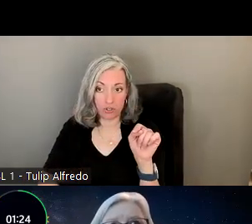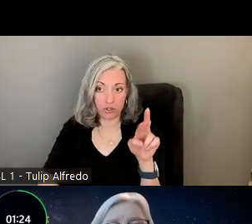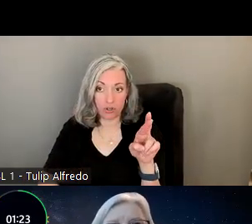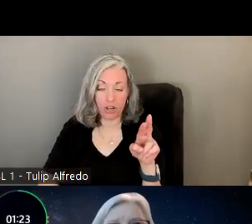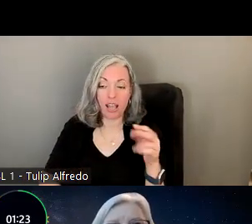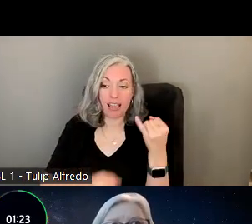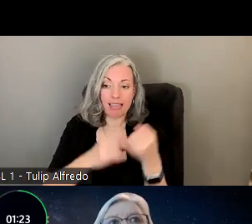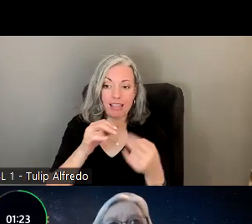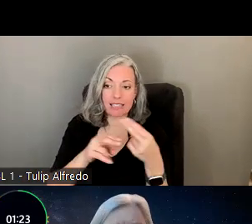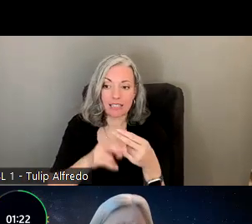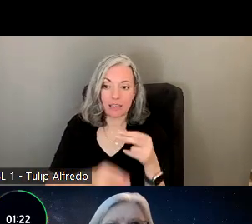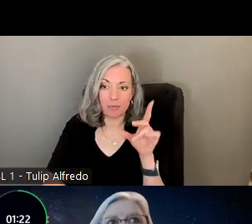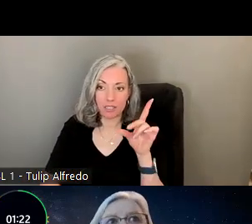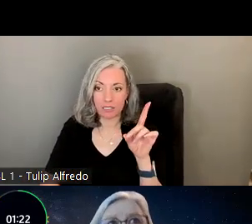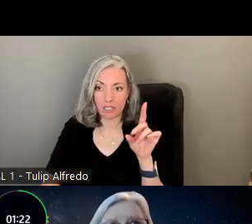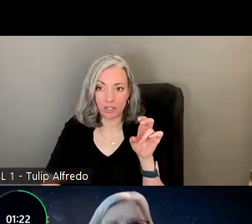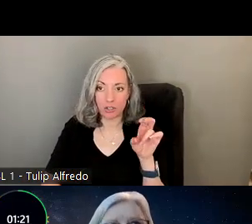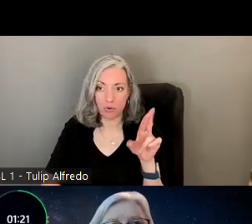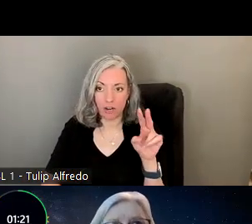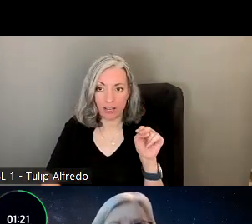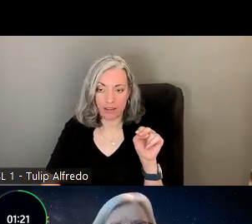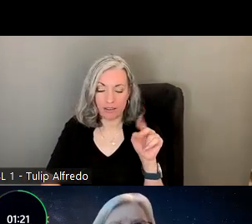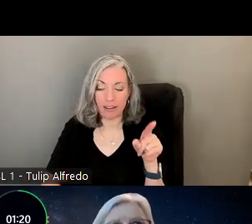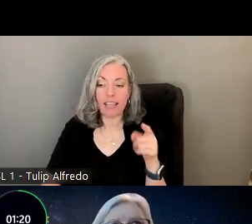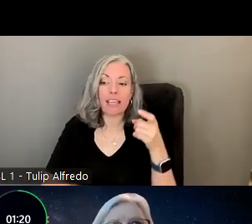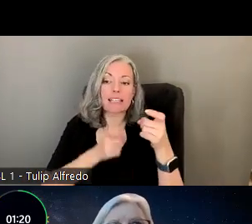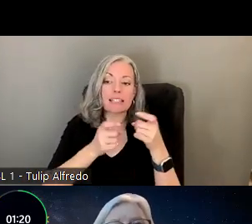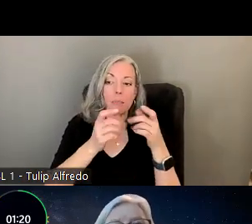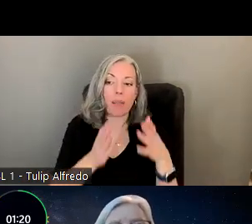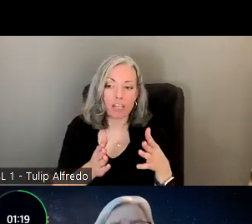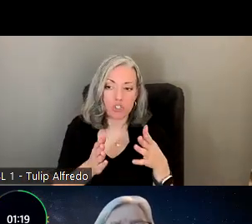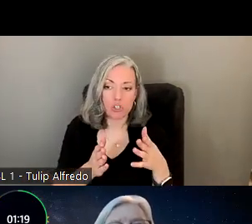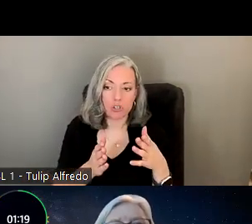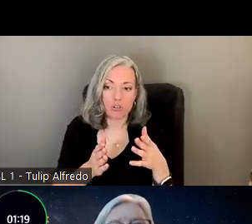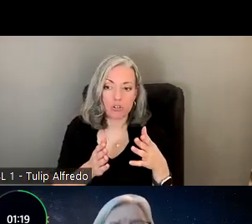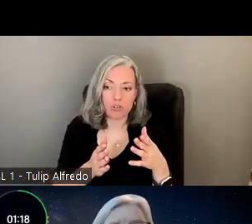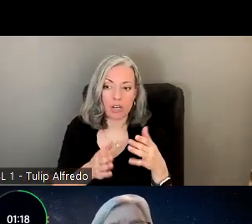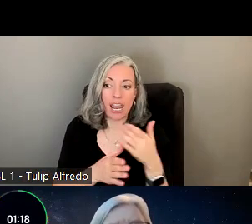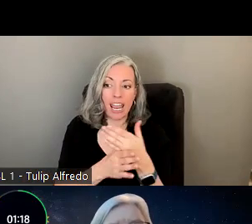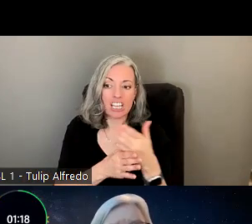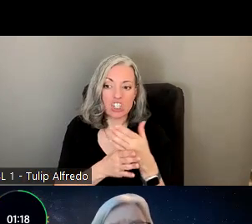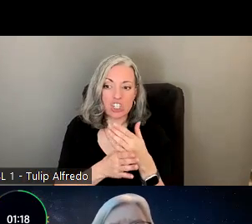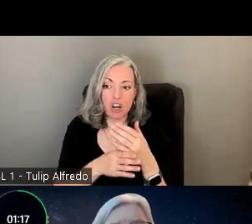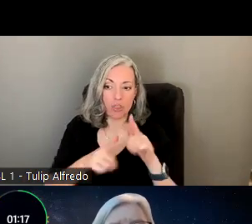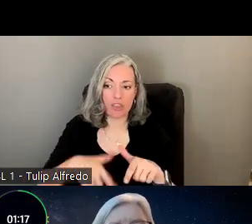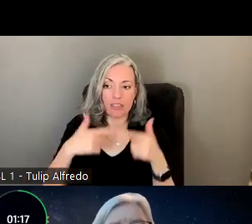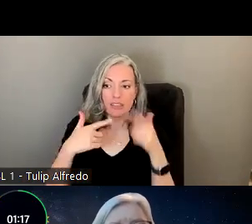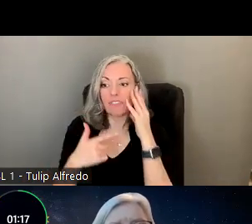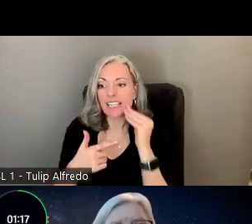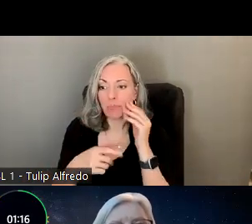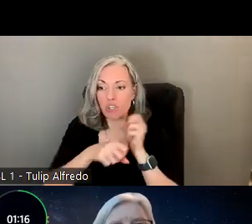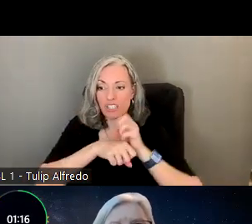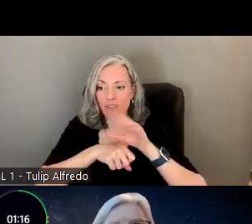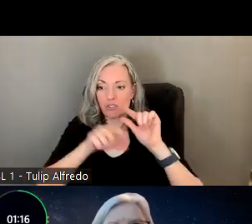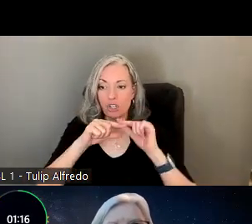is the director or manager, and share the Lived Experience Advisory Group, because that was a huge